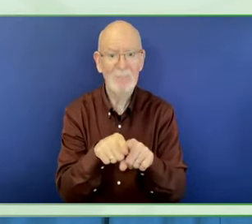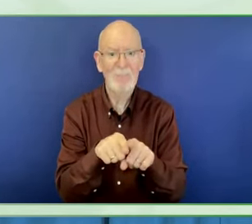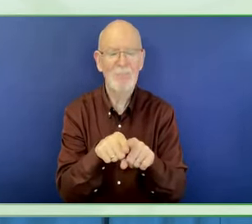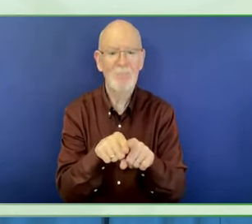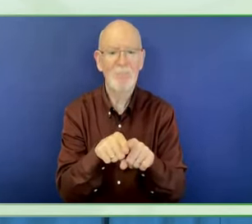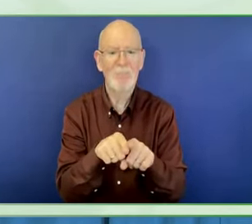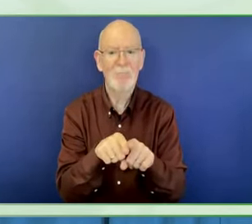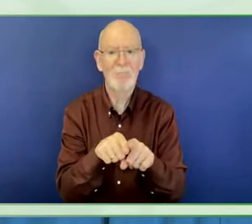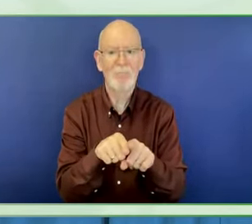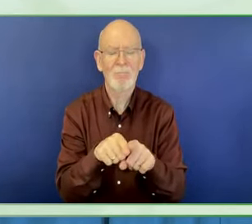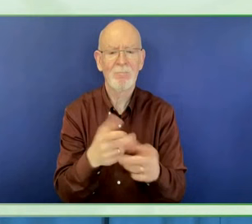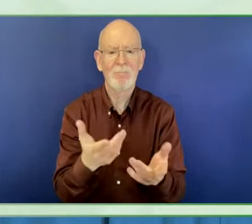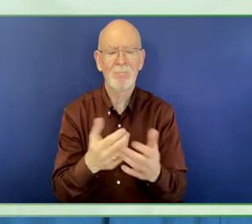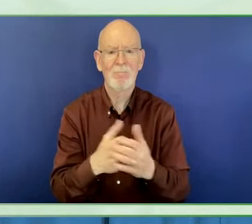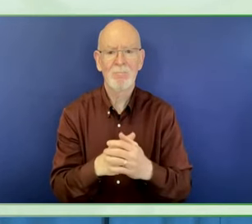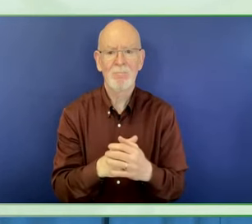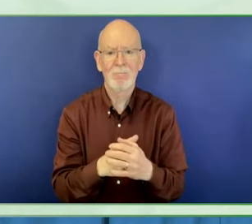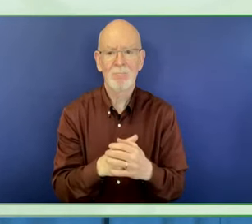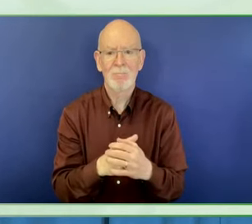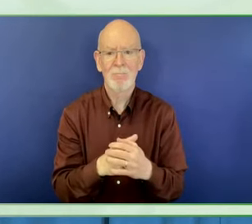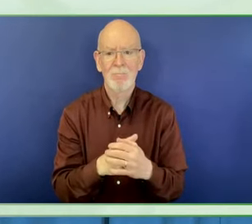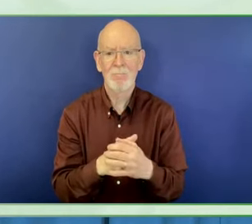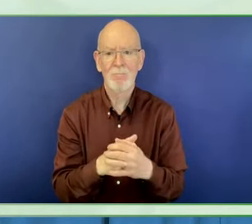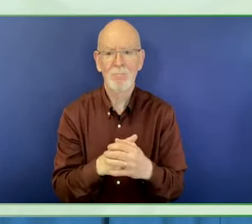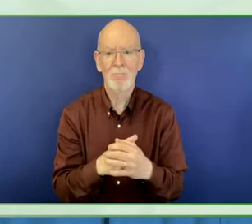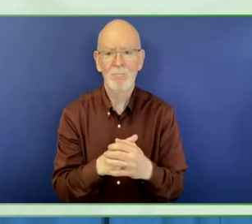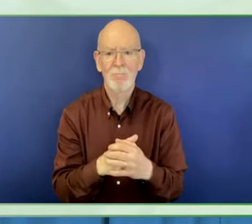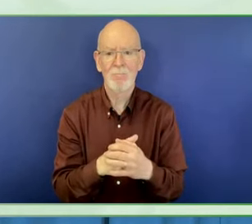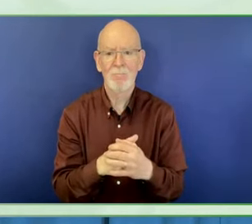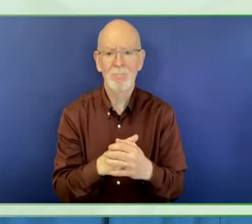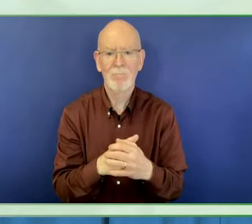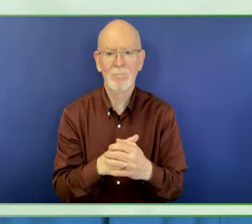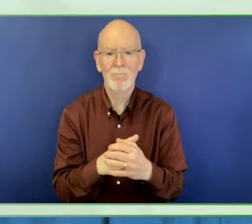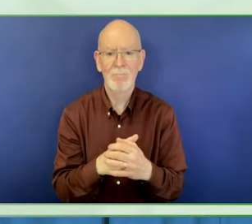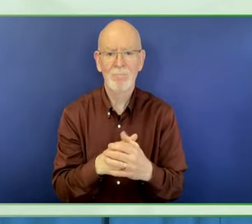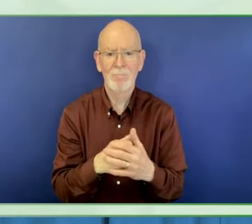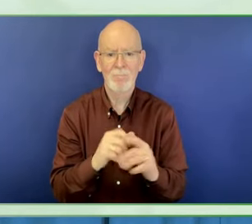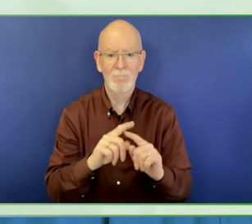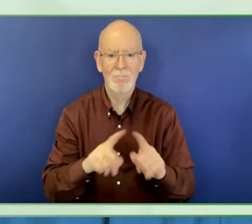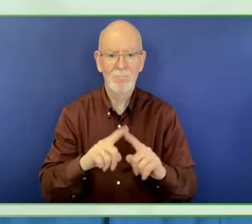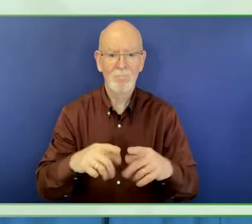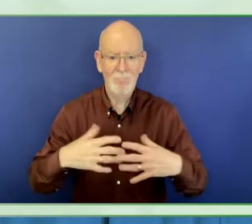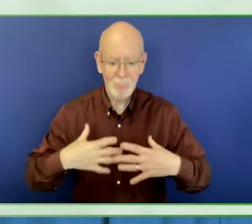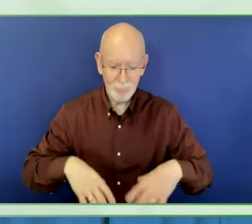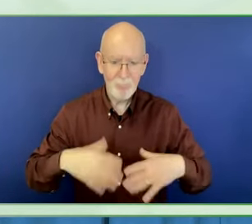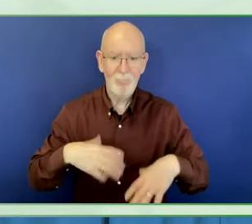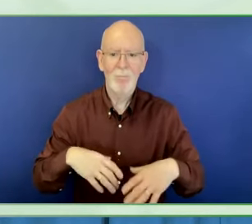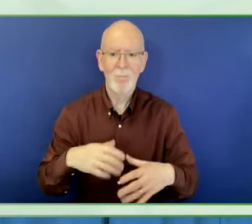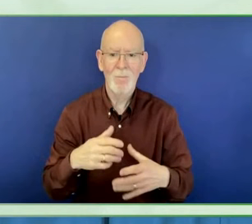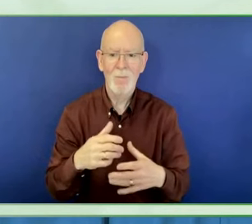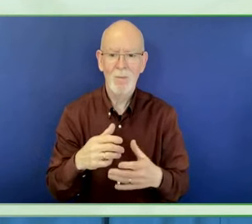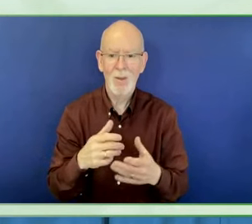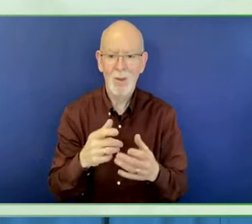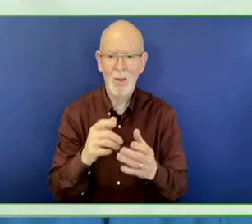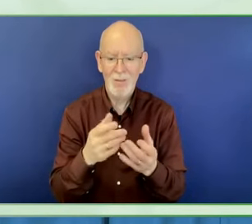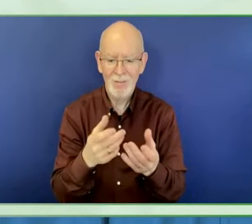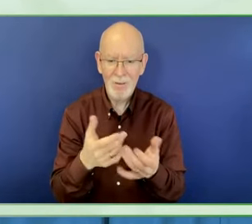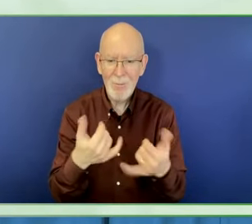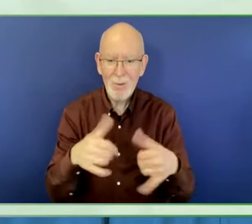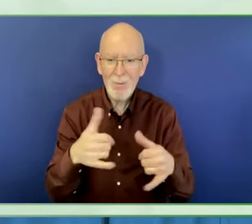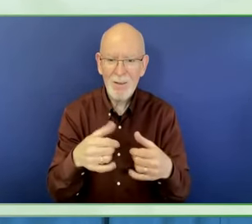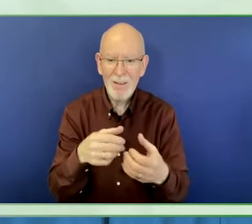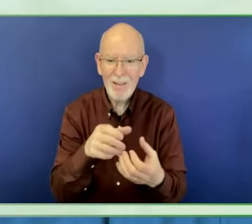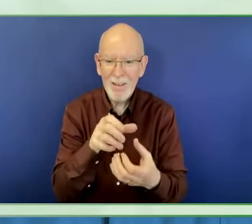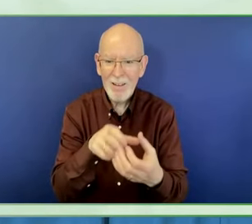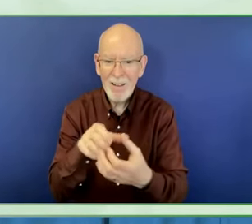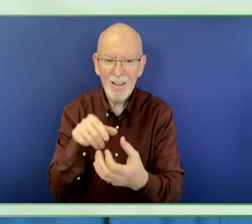to Savage Fenty, which is her favorite lingerie line, which many of you who've seen the Super Bowl, or maybe that's just me in the US, might have